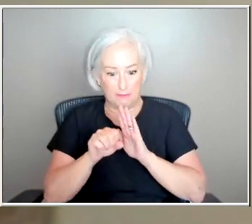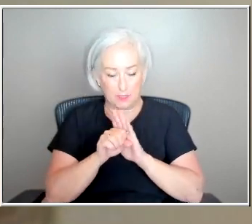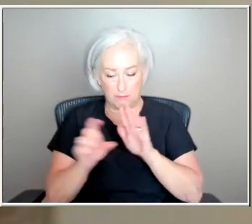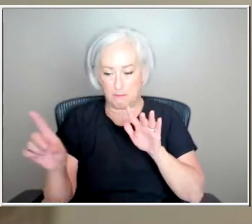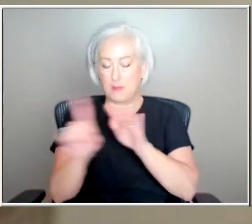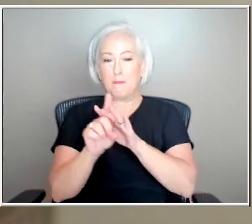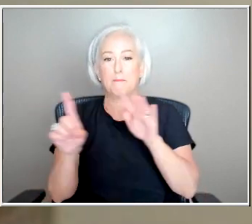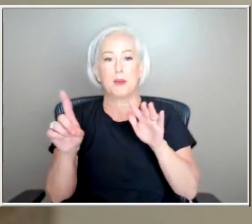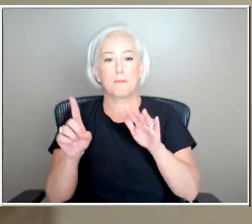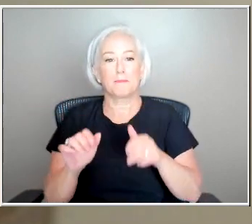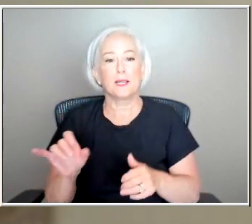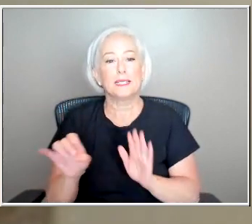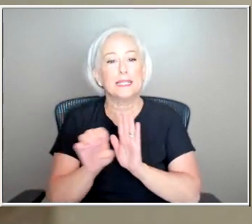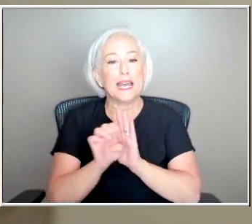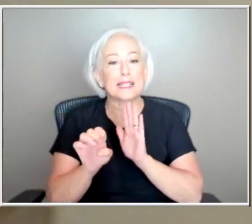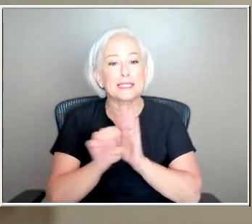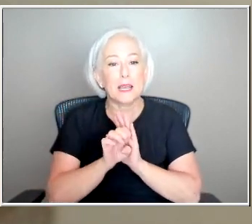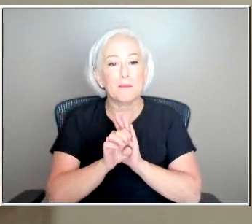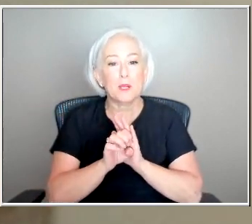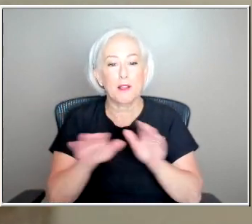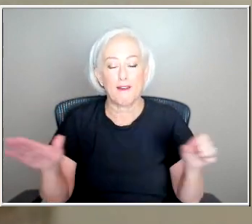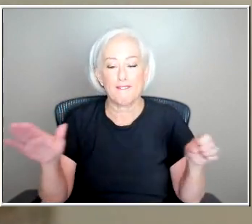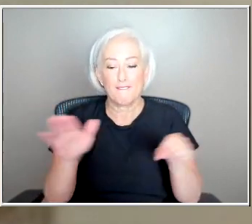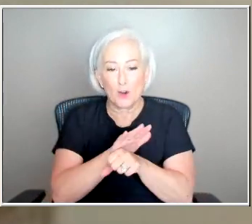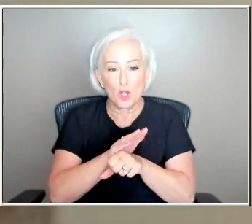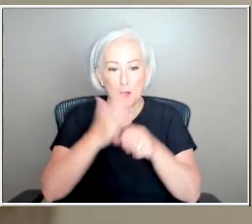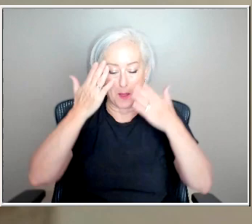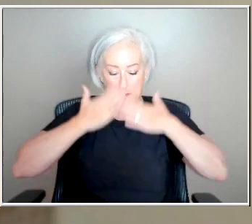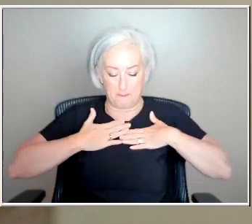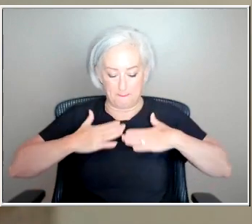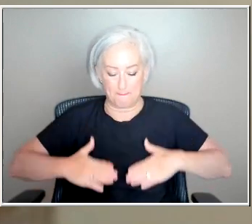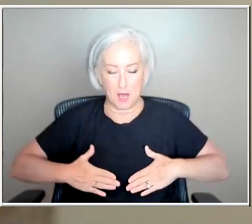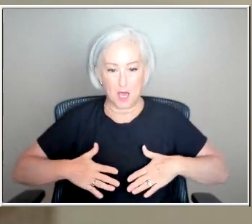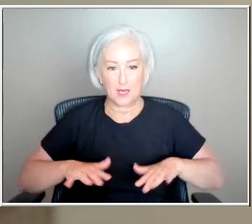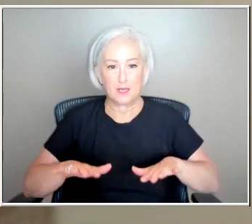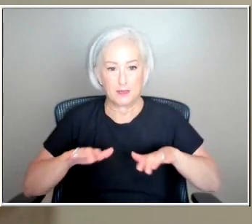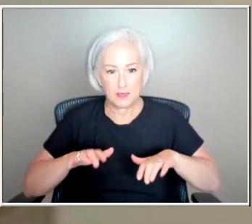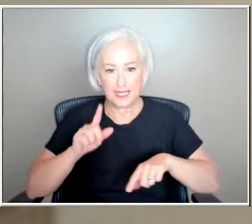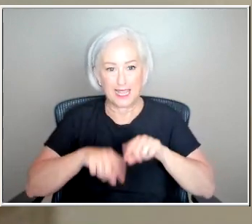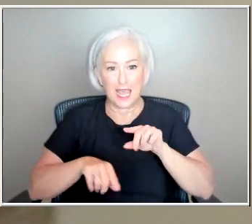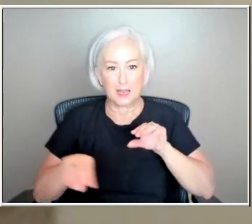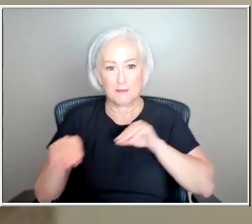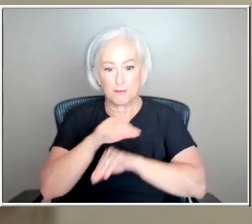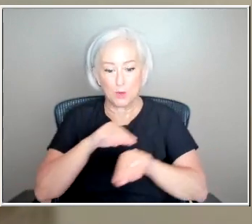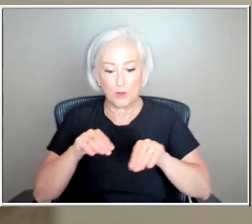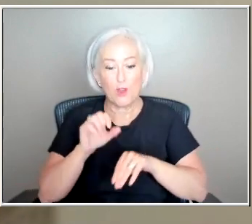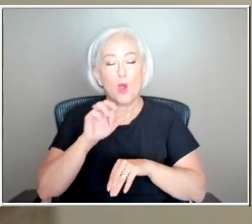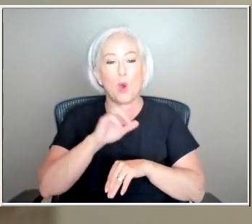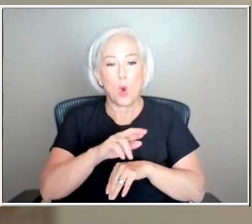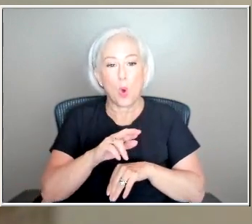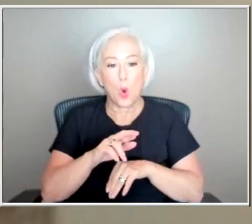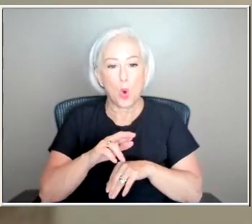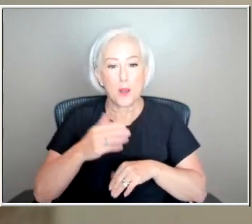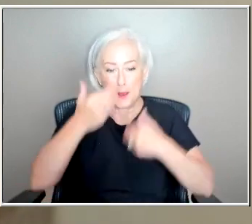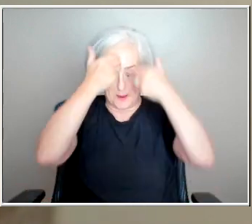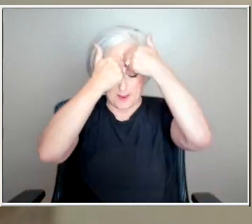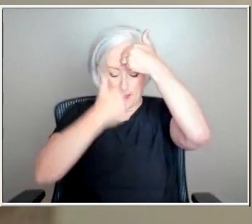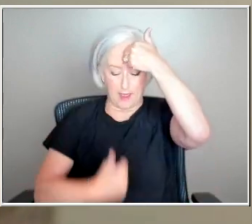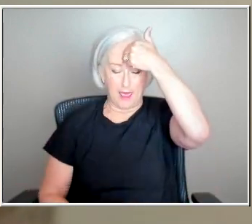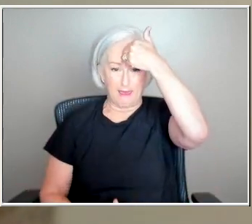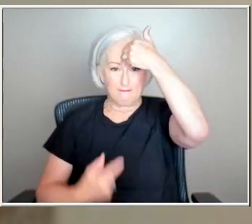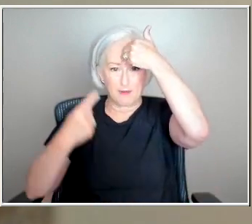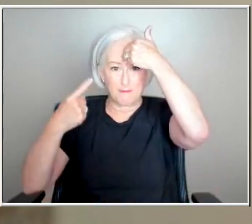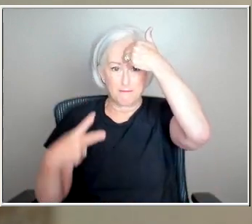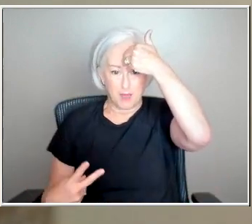going to be like full body paralysis or partial hemiplegia. So they stop being able to walk and talk and use